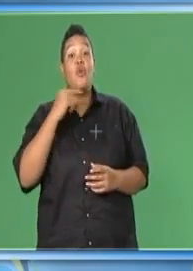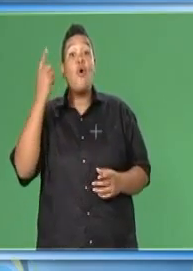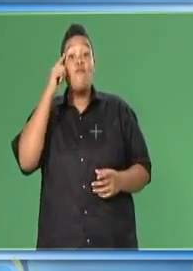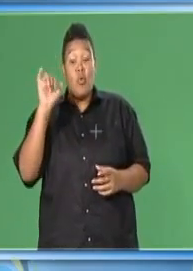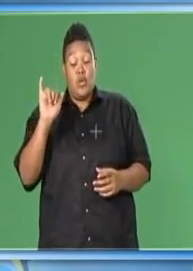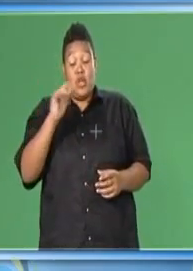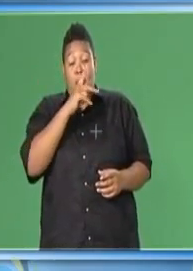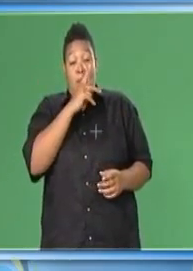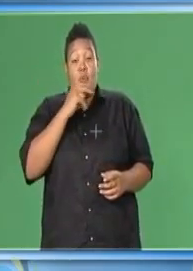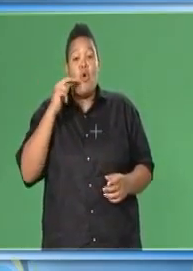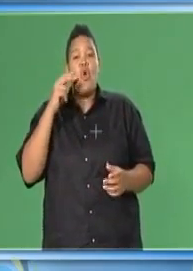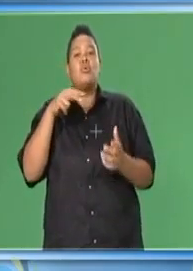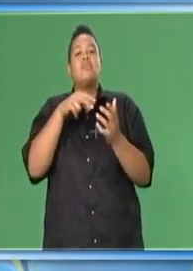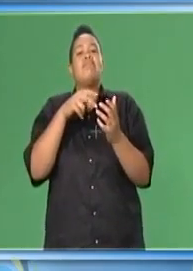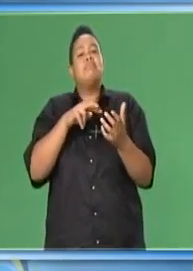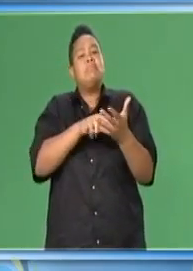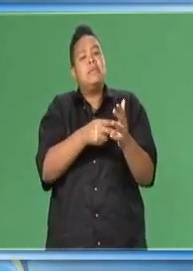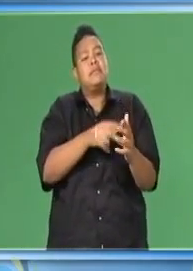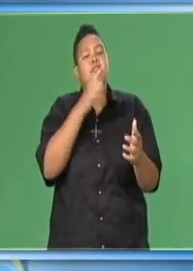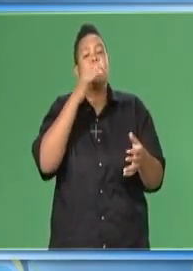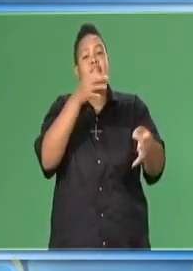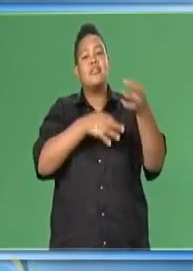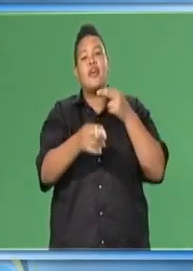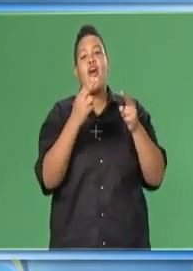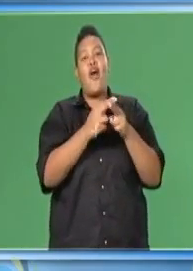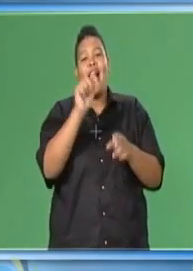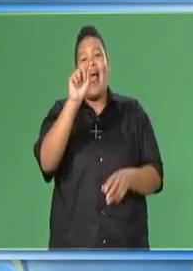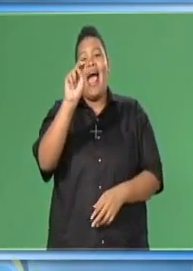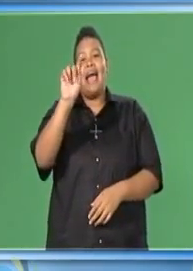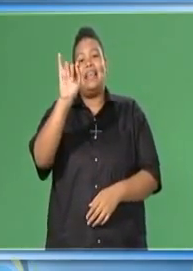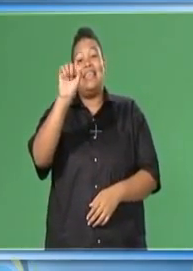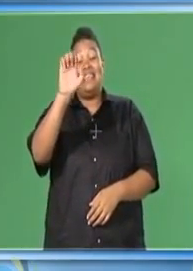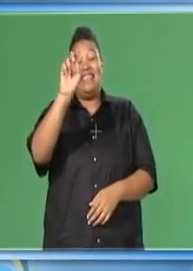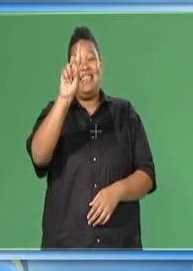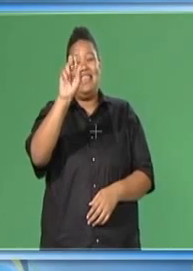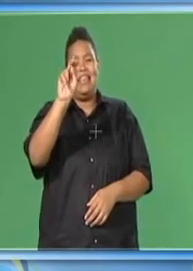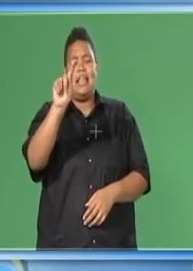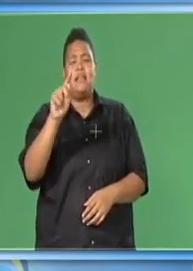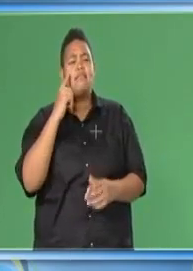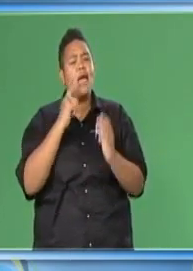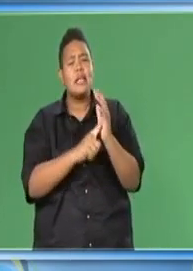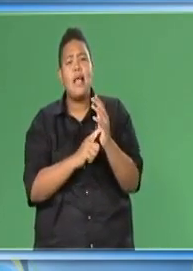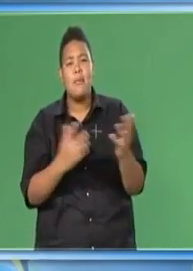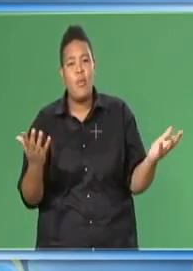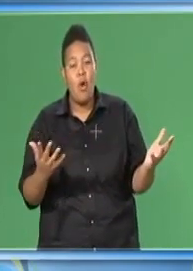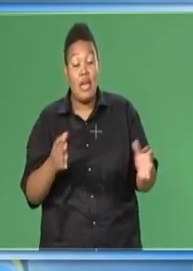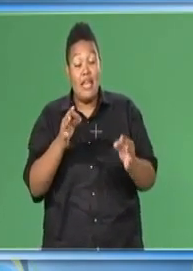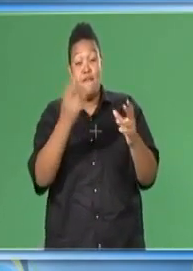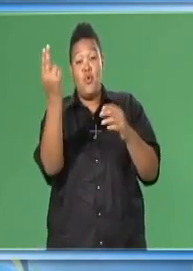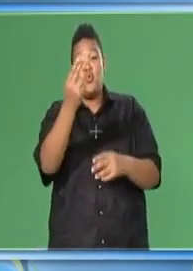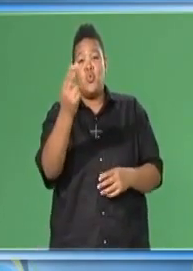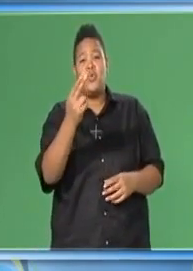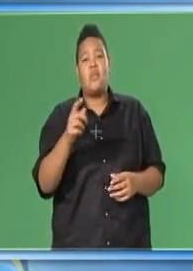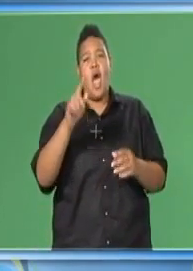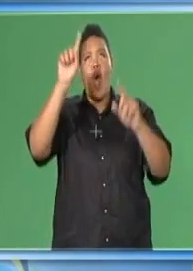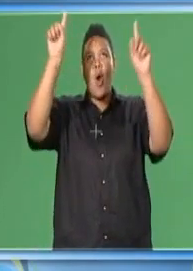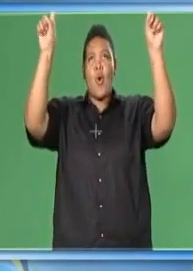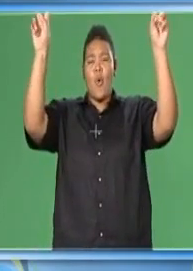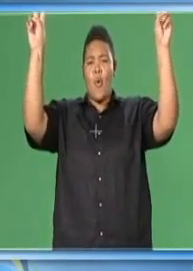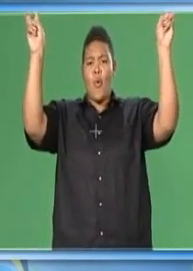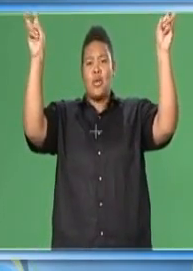pronoun stands is called its antecedent. Let's look at this example. If you use a quotation, you